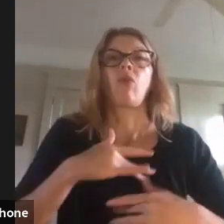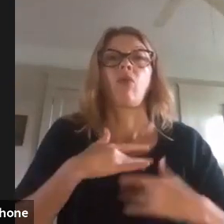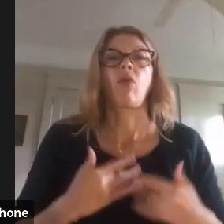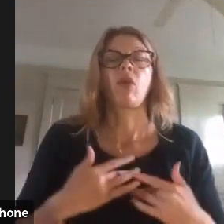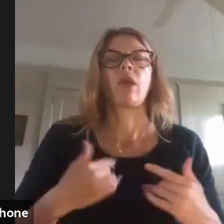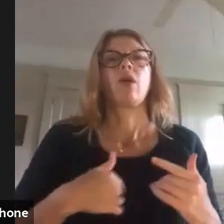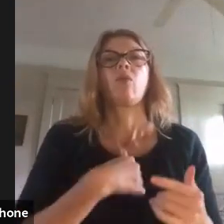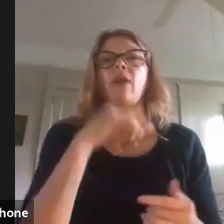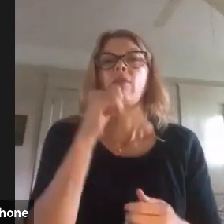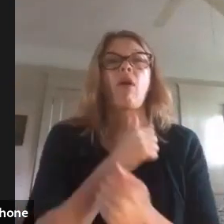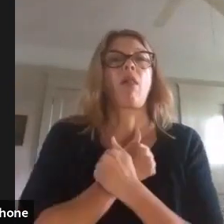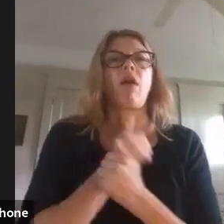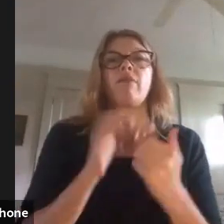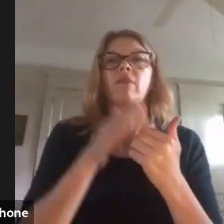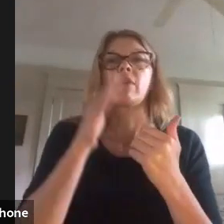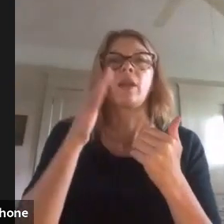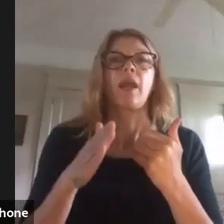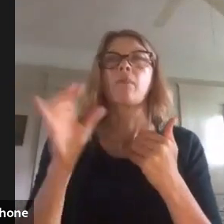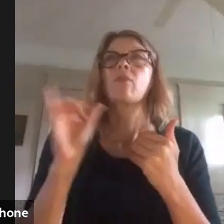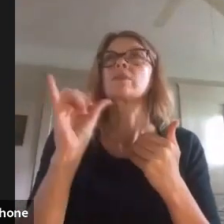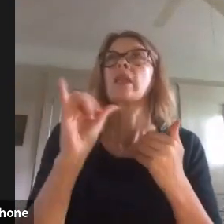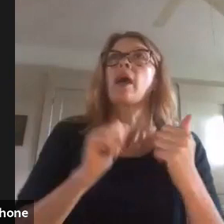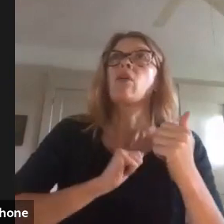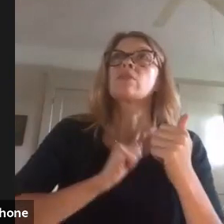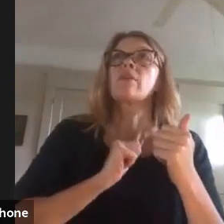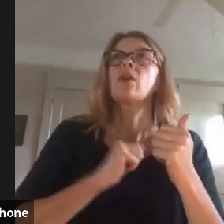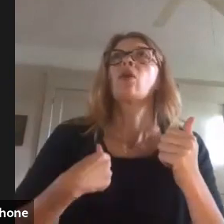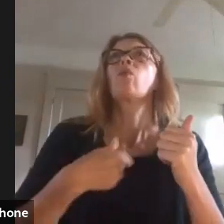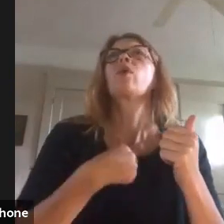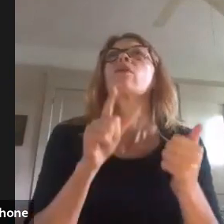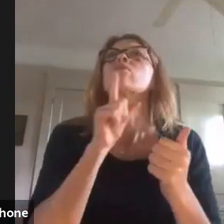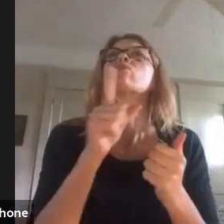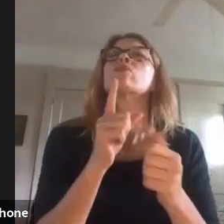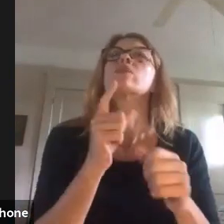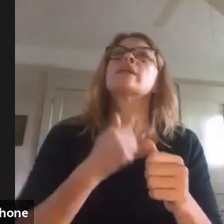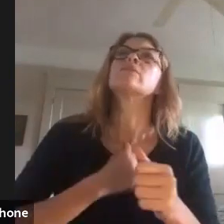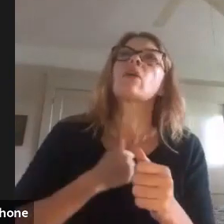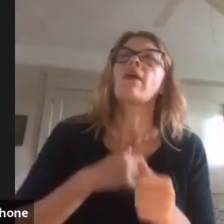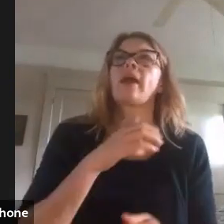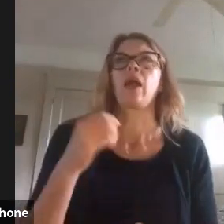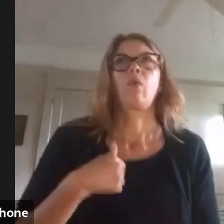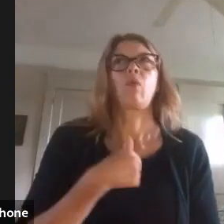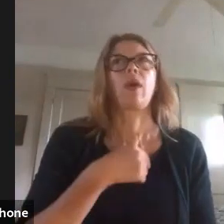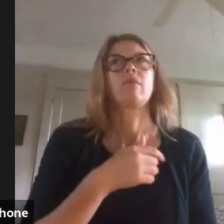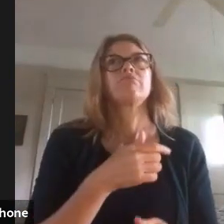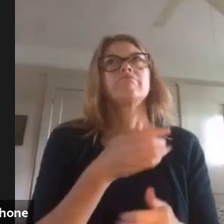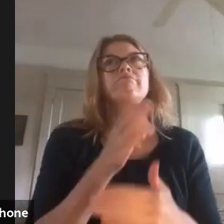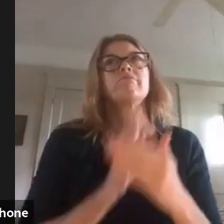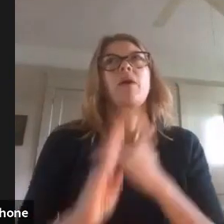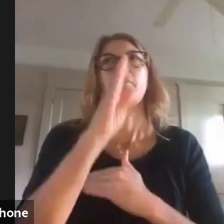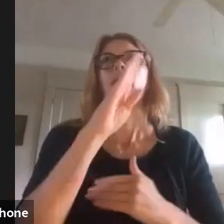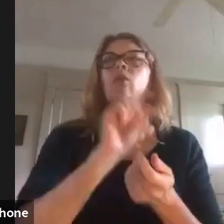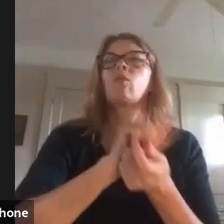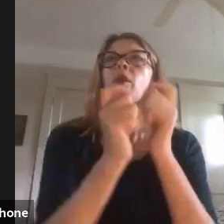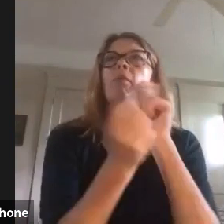We have not loved our neighbors as ourselves. We are truly sorry and we humbly repent. For